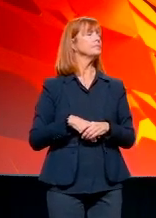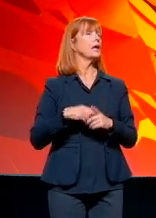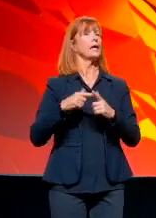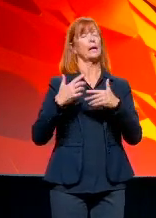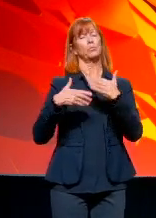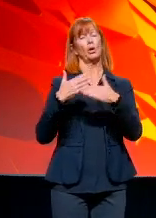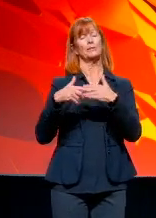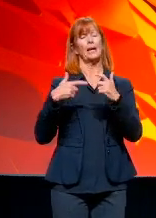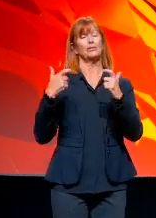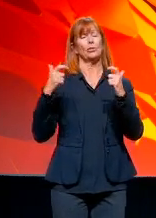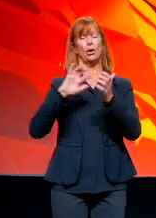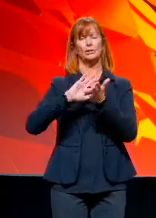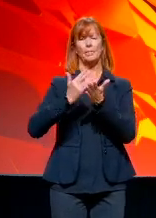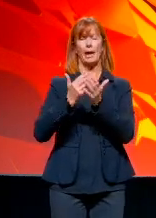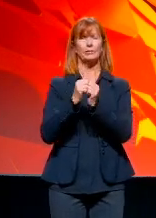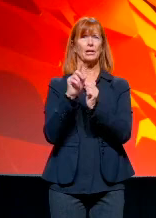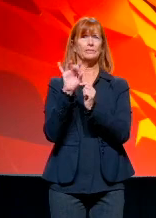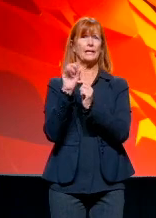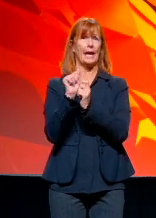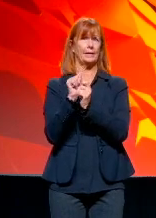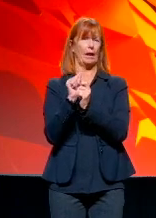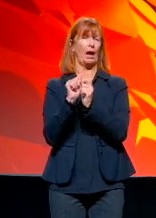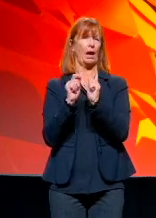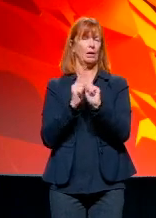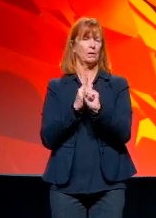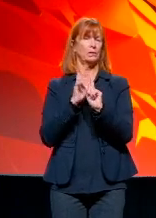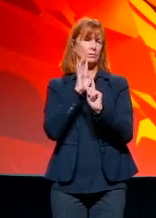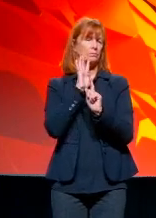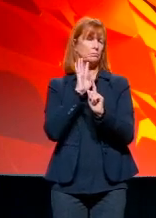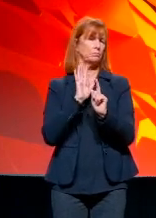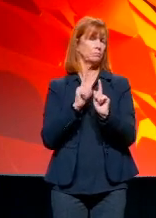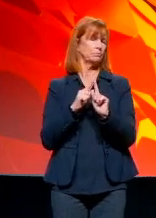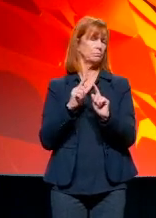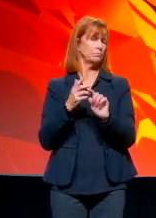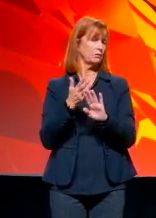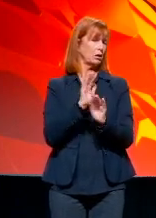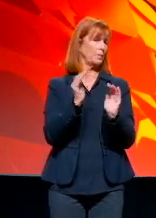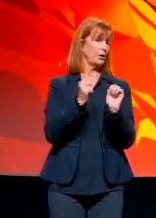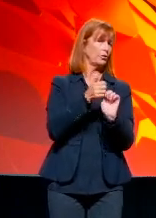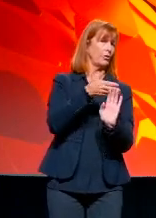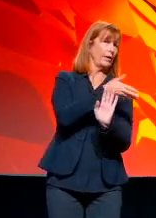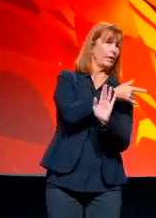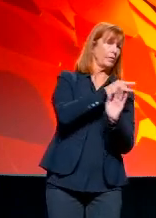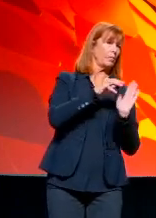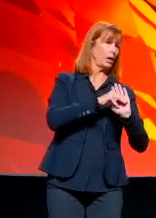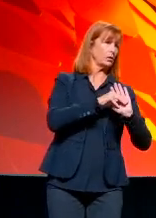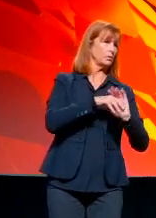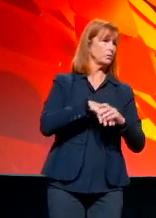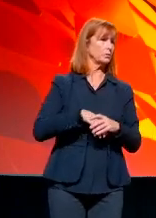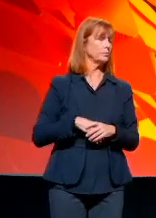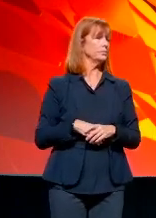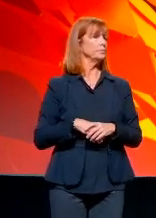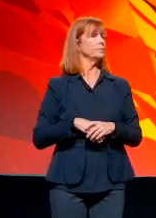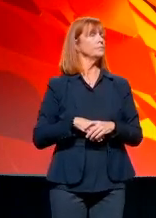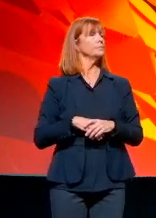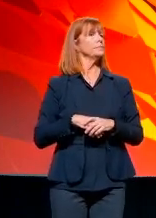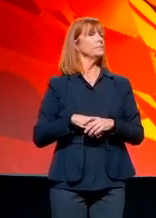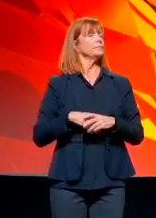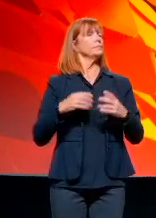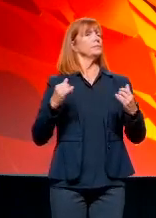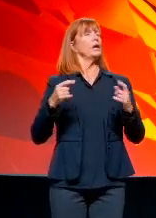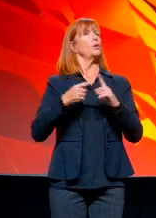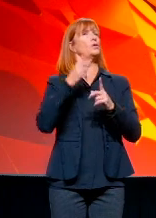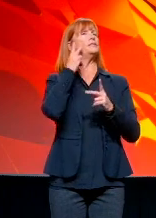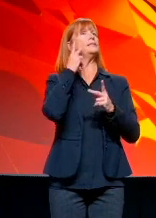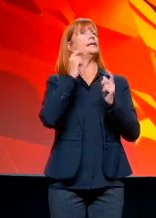data and in order to train this billion parameter models. So naturally, we're asking, right? So seeing the success recipe